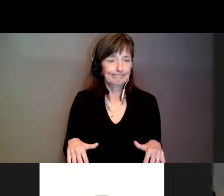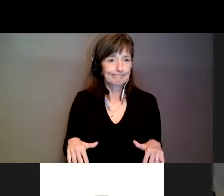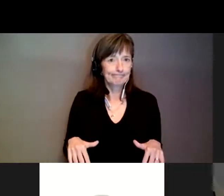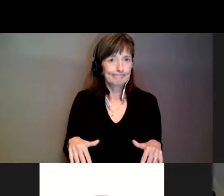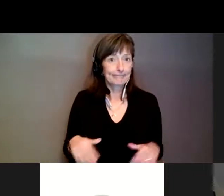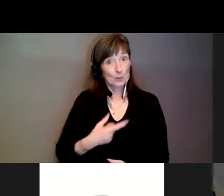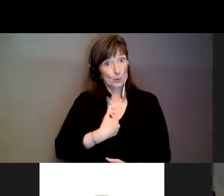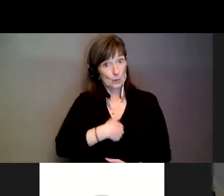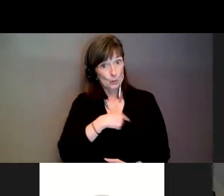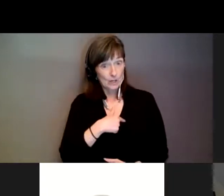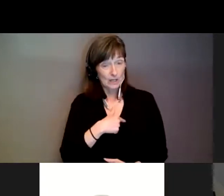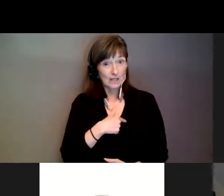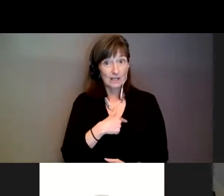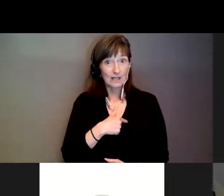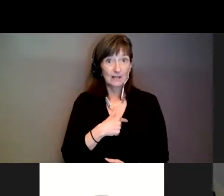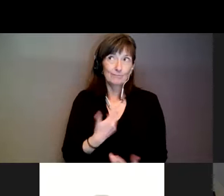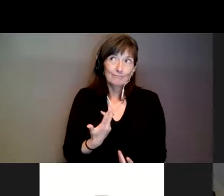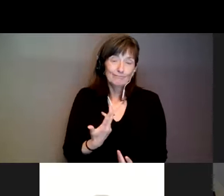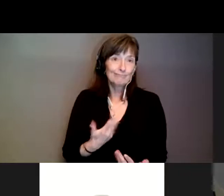are entertaining,